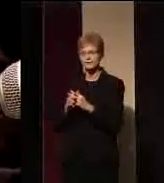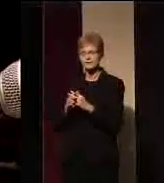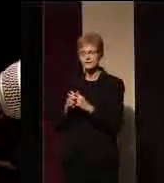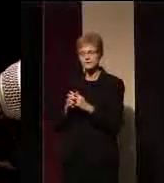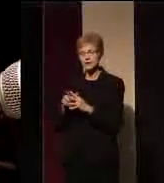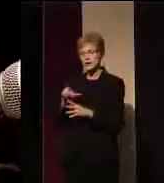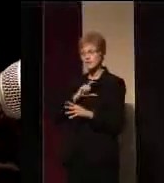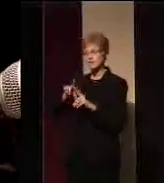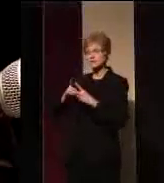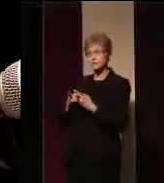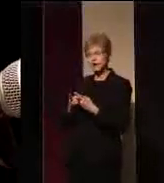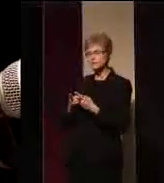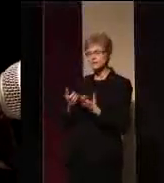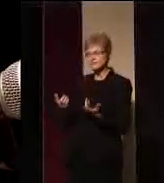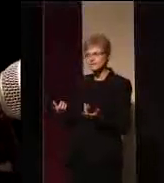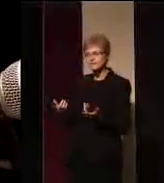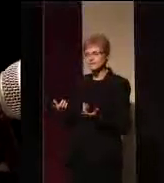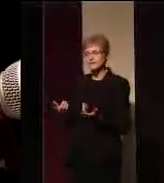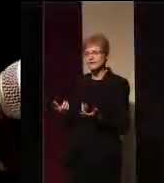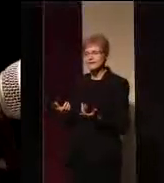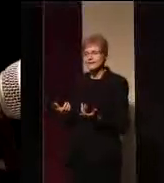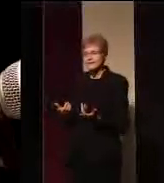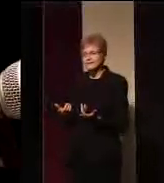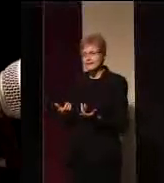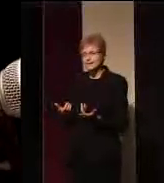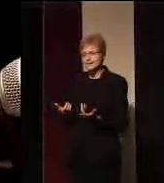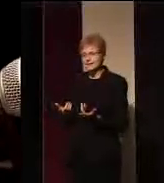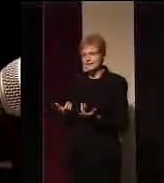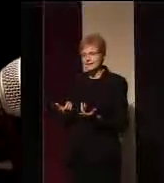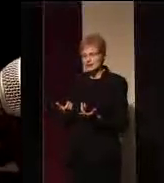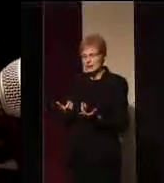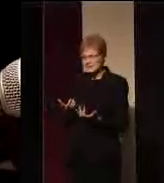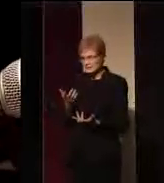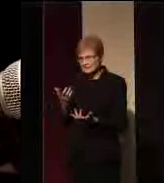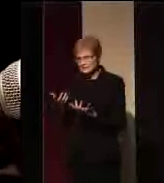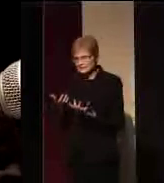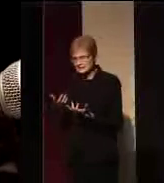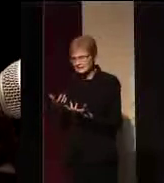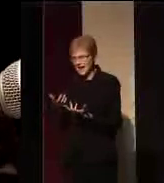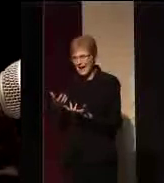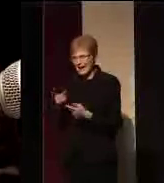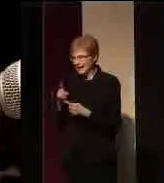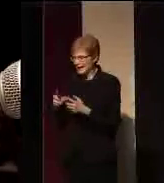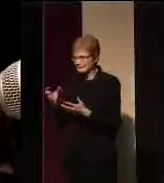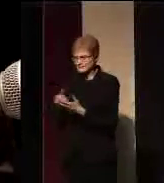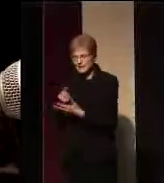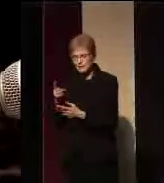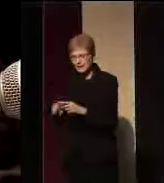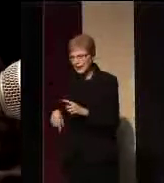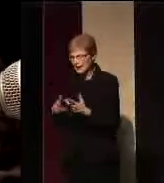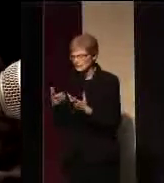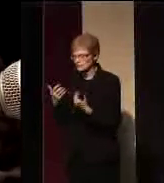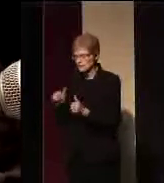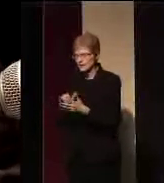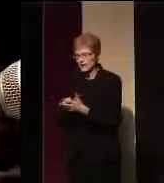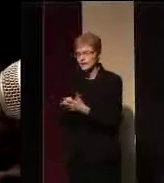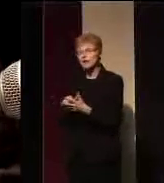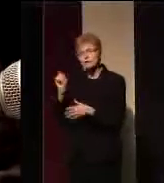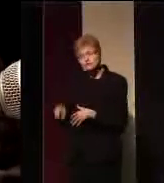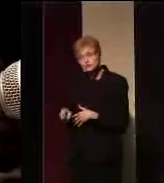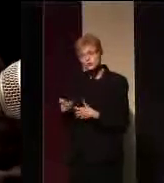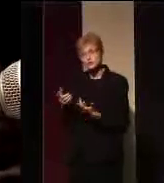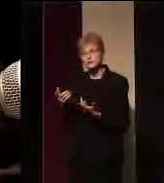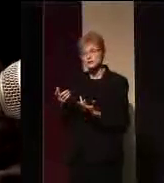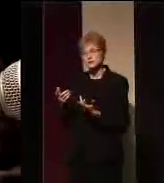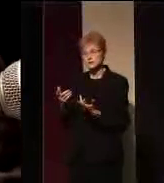police department, they can't really, you know, they can't really take that chance, but they should, because here's the thing, this is the way I see it. A lot of the